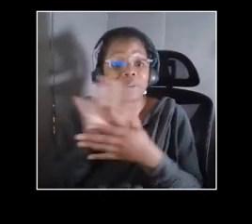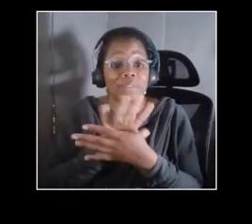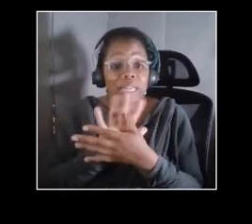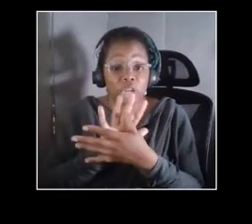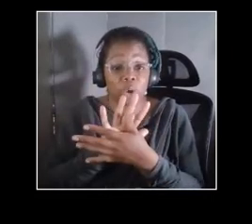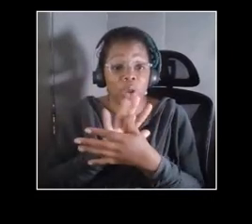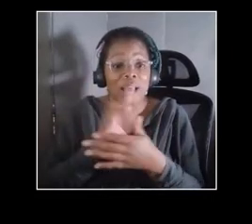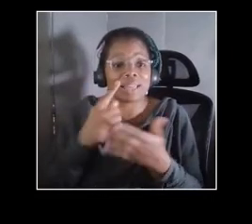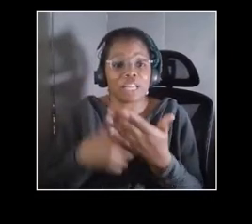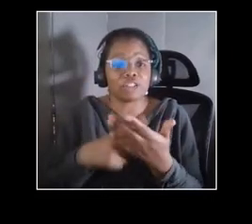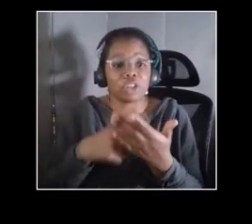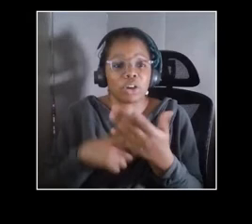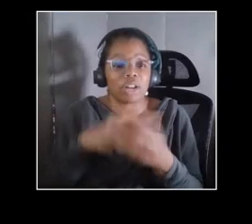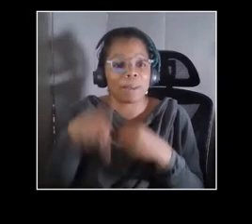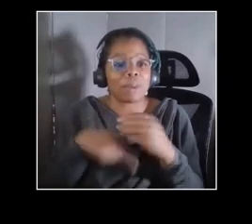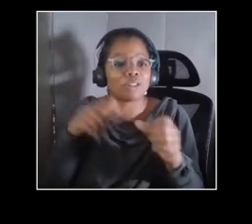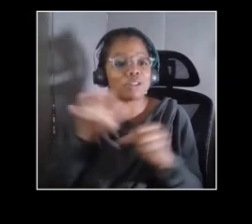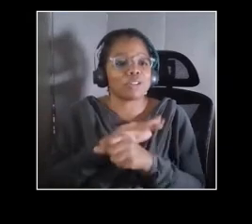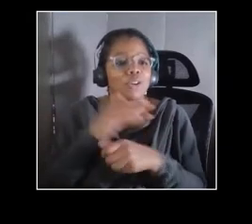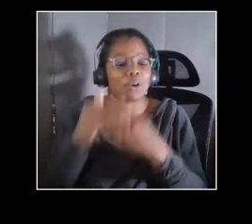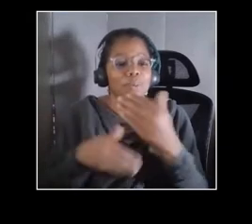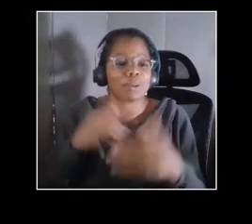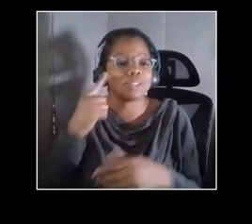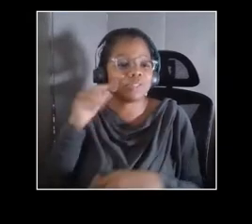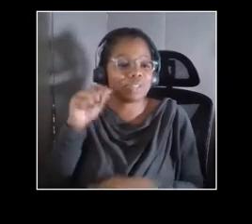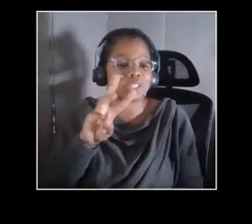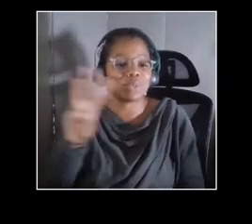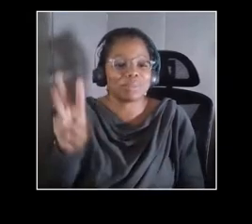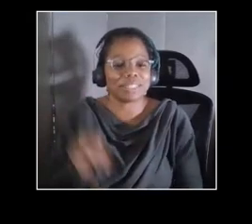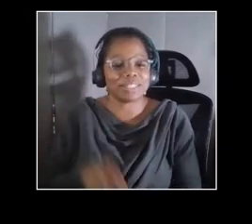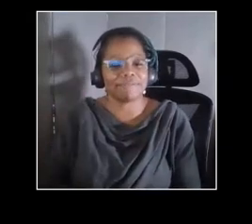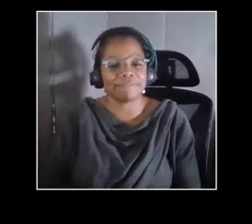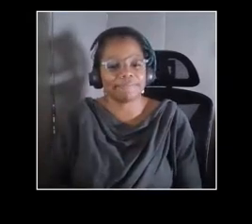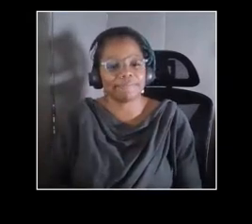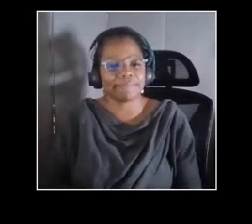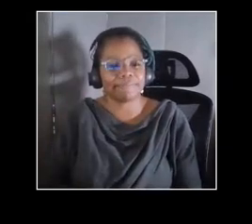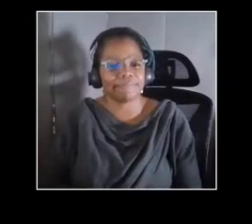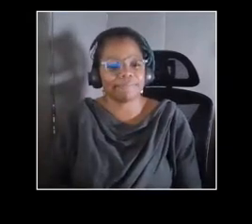that's talking about this whole process of this website.